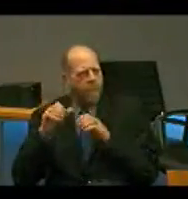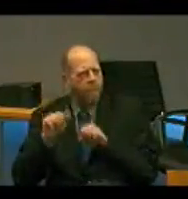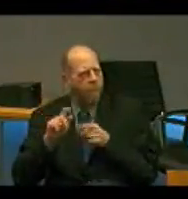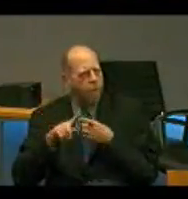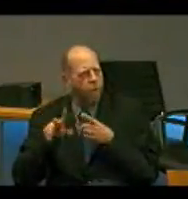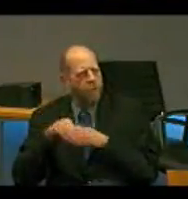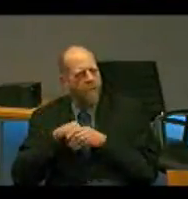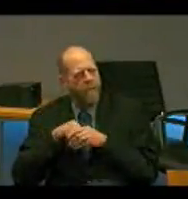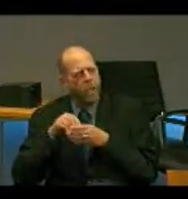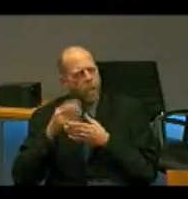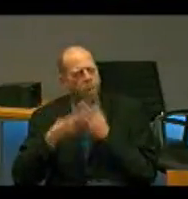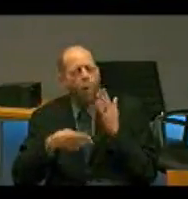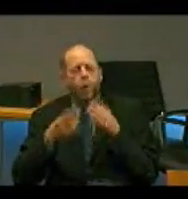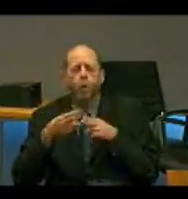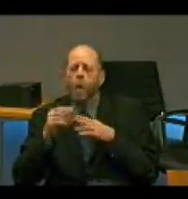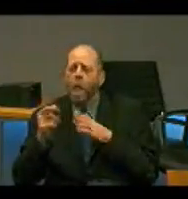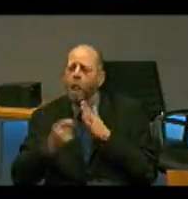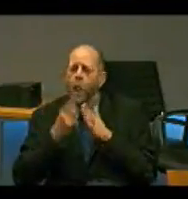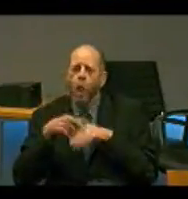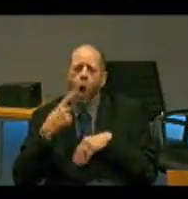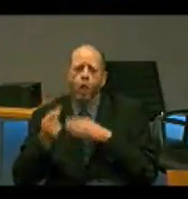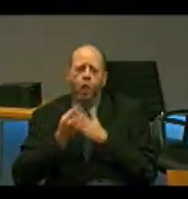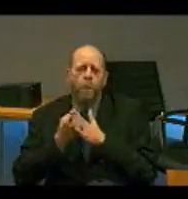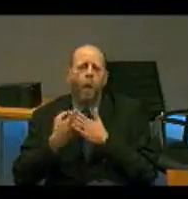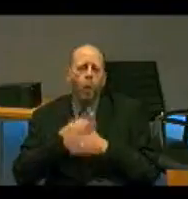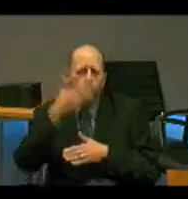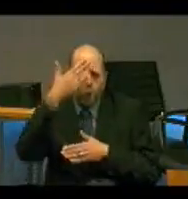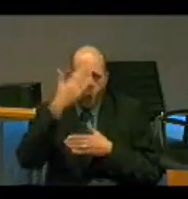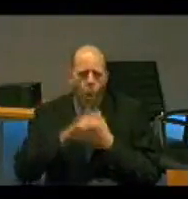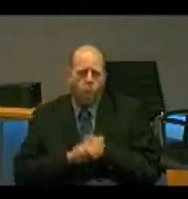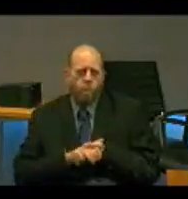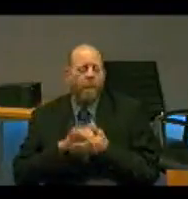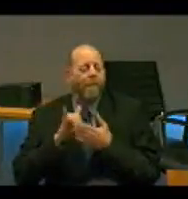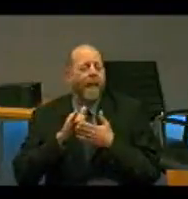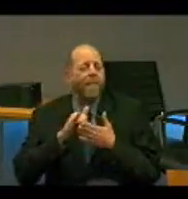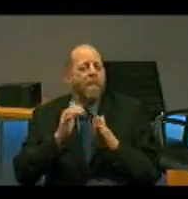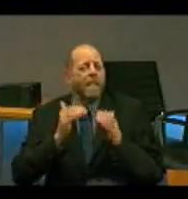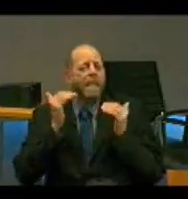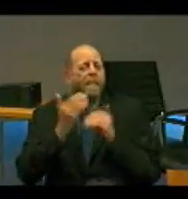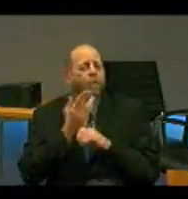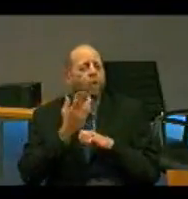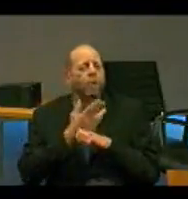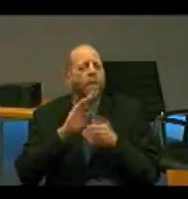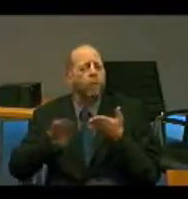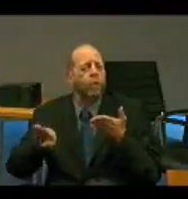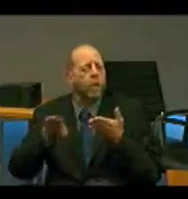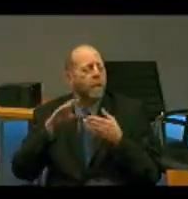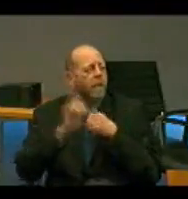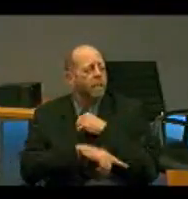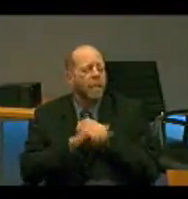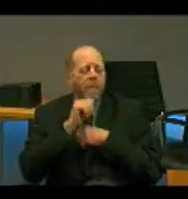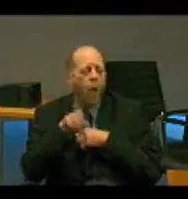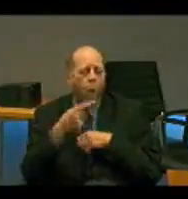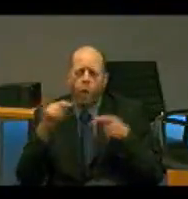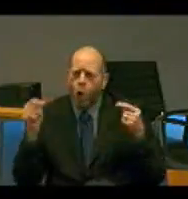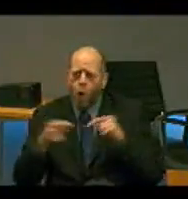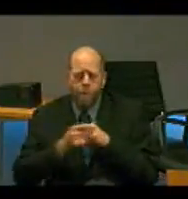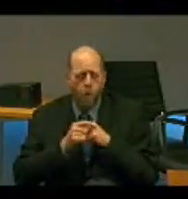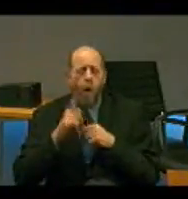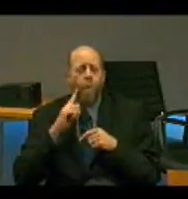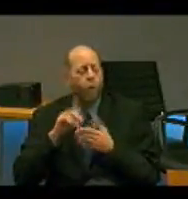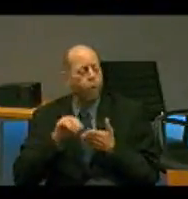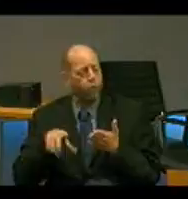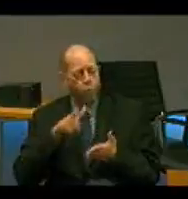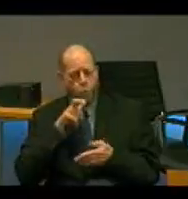to engage in both the short and the long term. We know that the excessive use of exclusionary discipline is not only harmful for